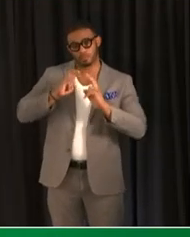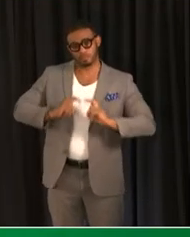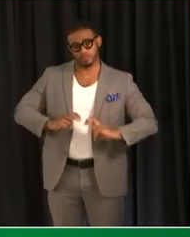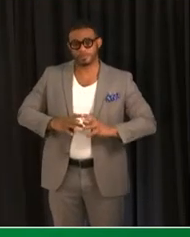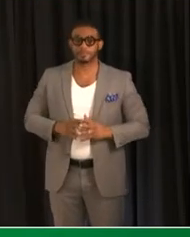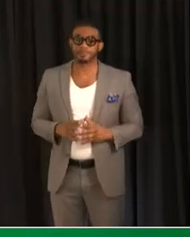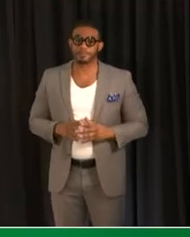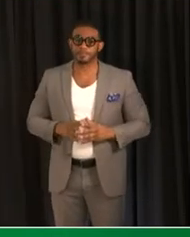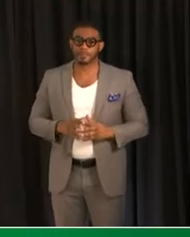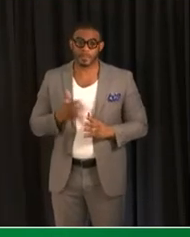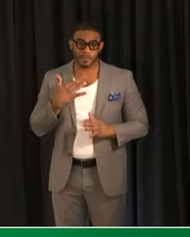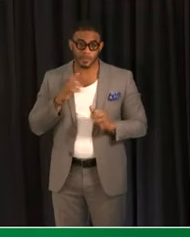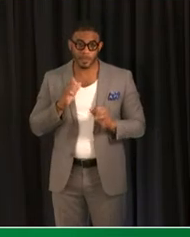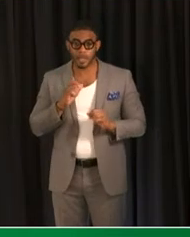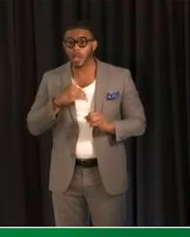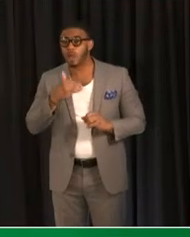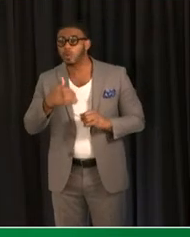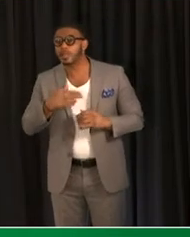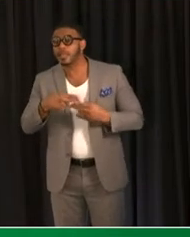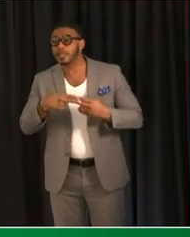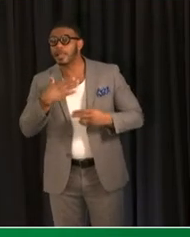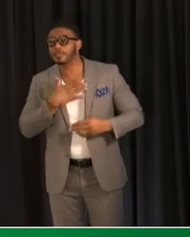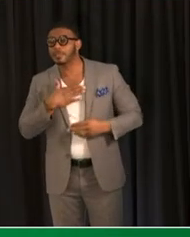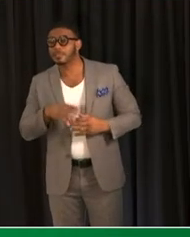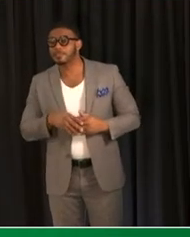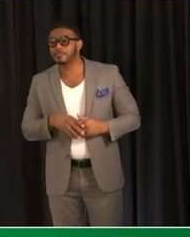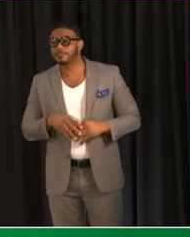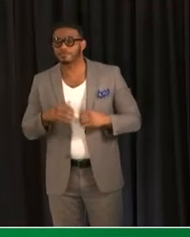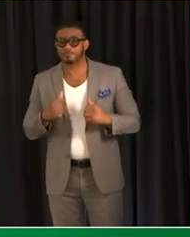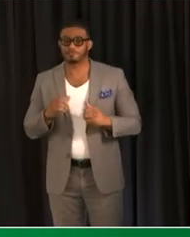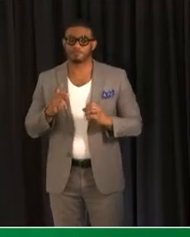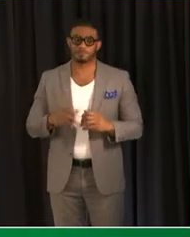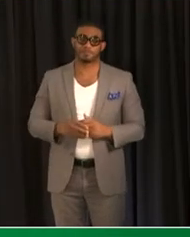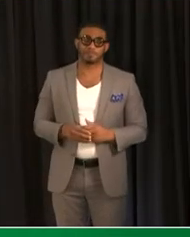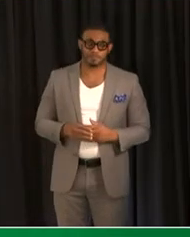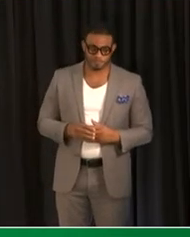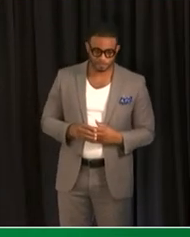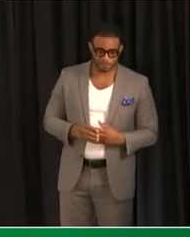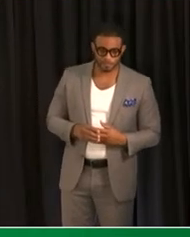COVID-19. If we can go to the next slide.